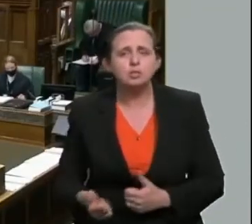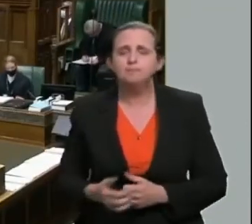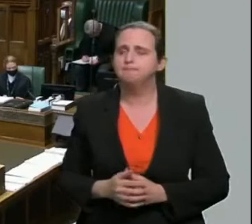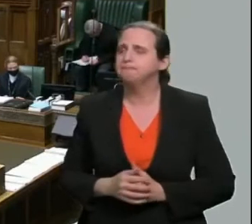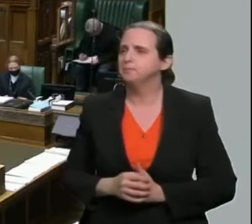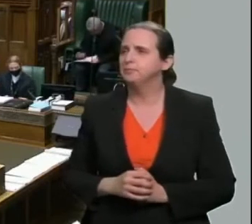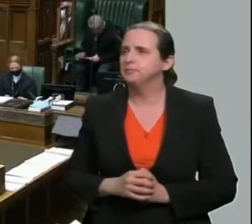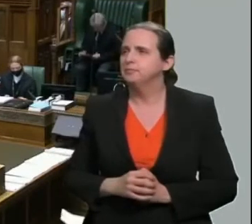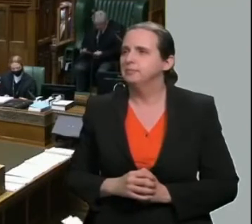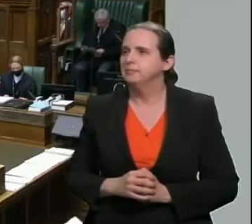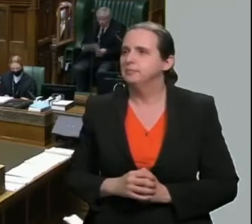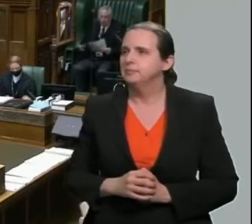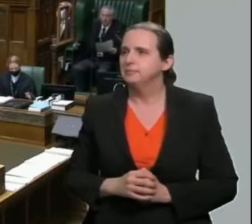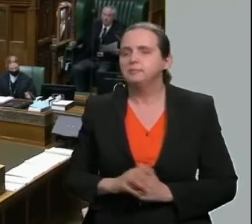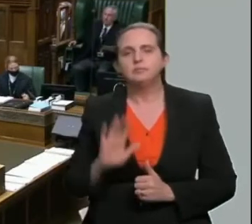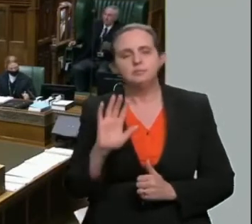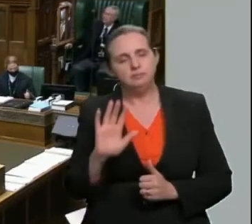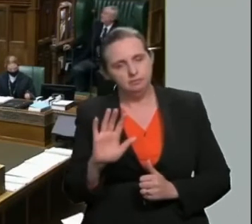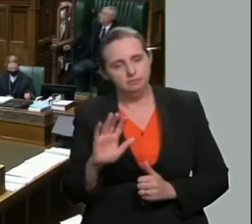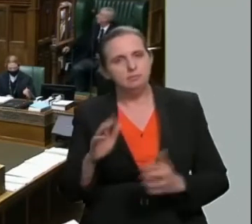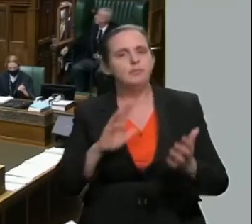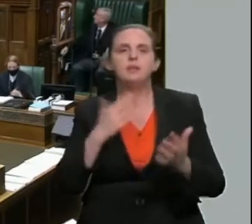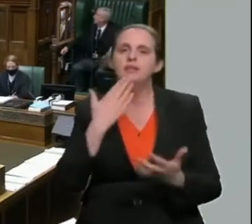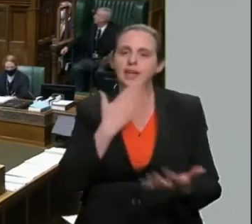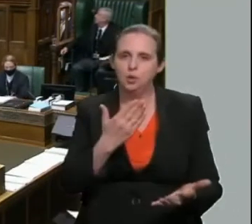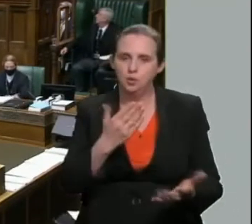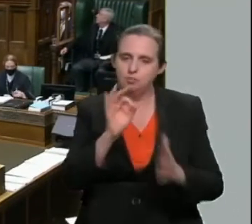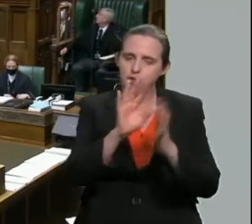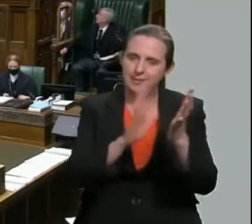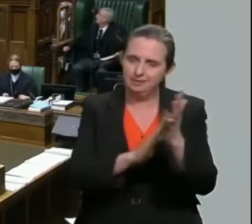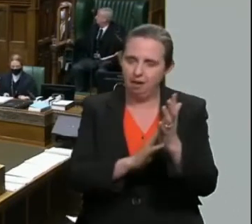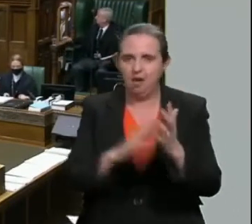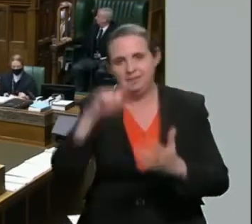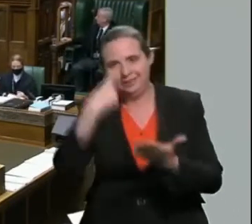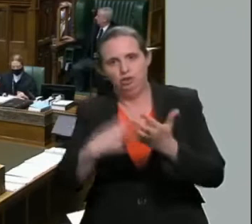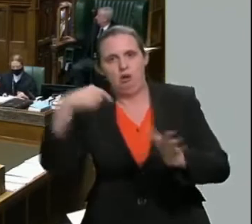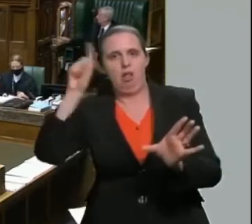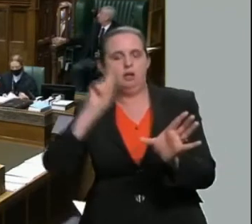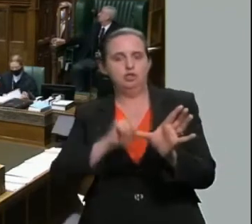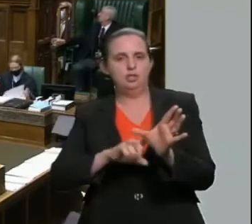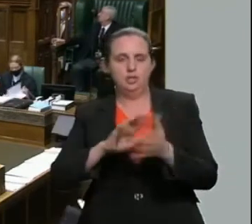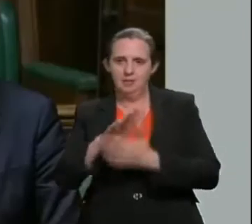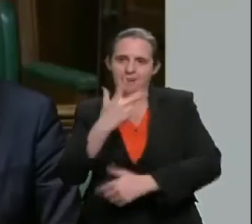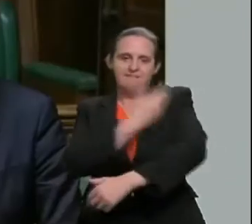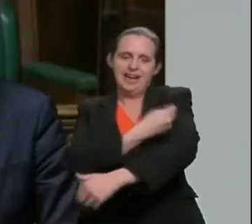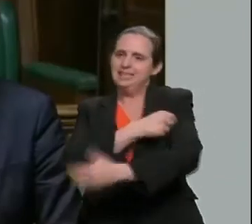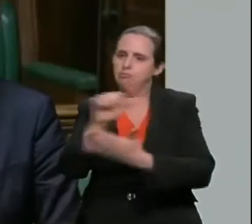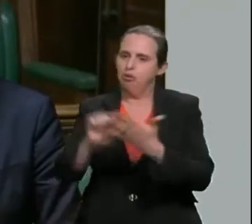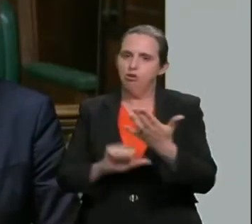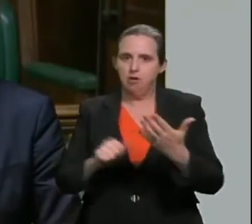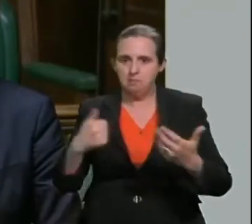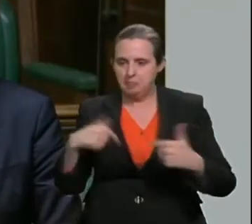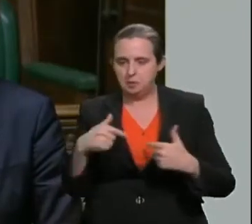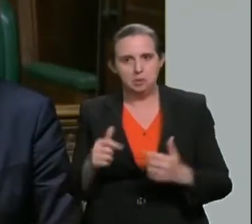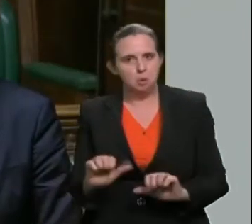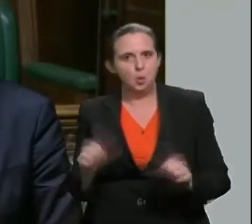thank the Prime Minister for the decisions he took last year that have meant that the vaccine programme is in such a good position this week.